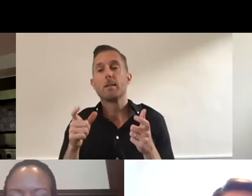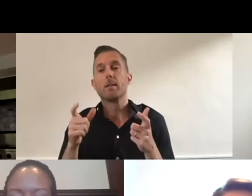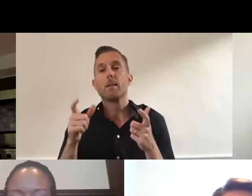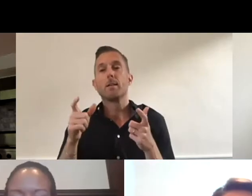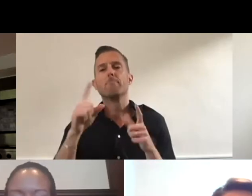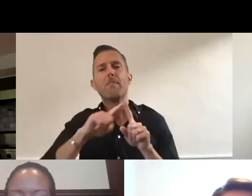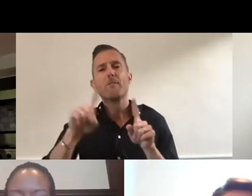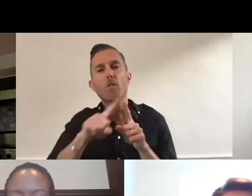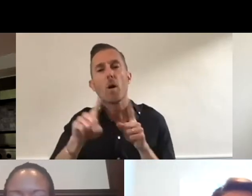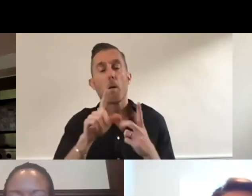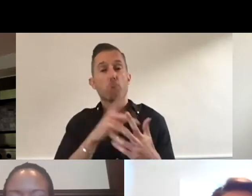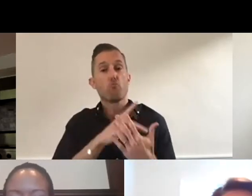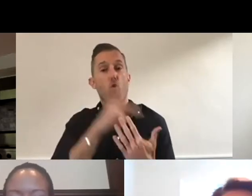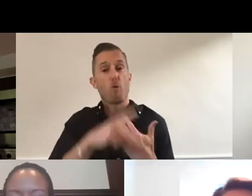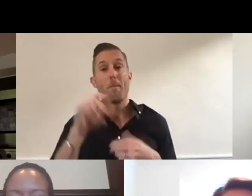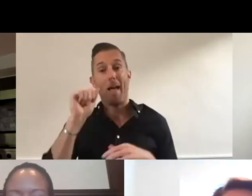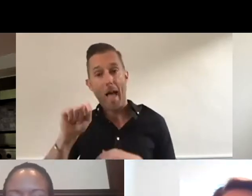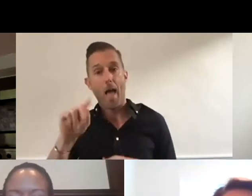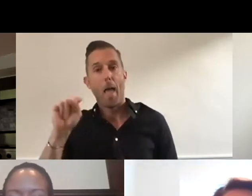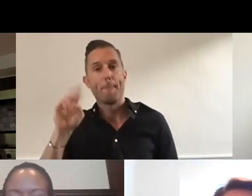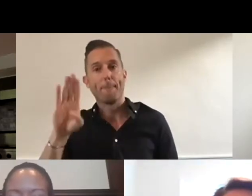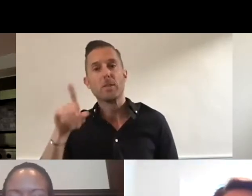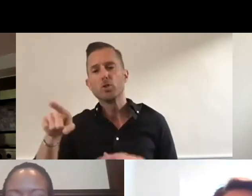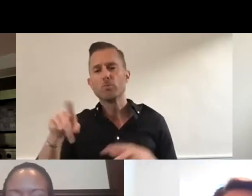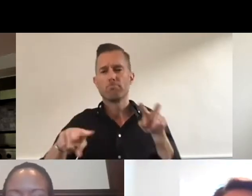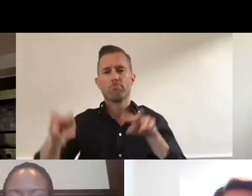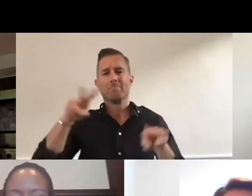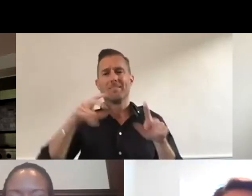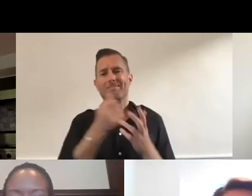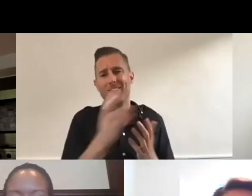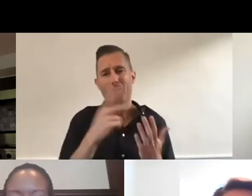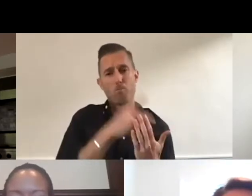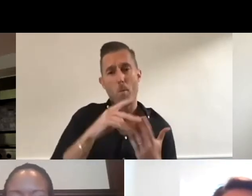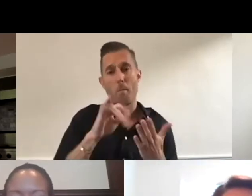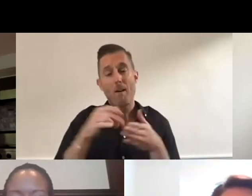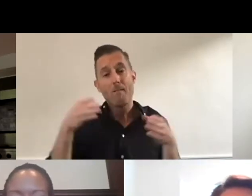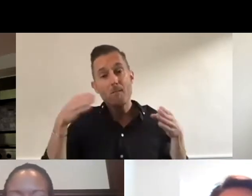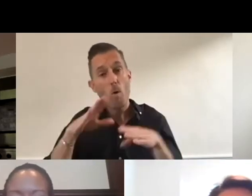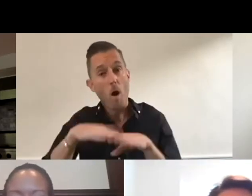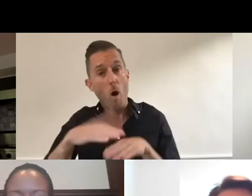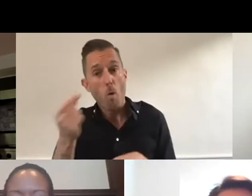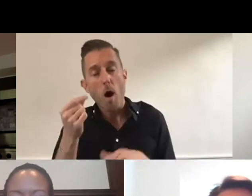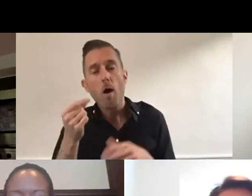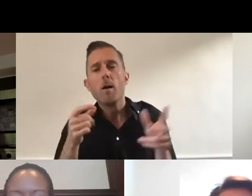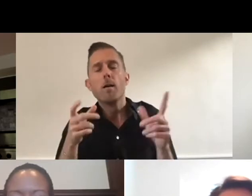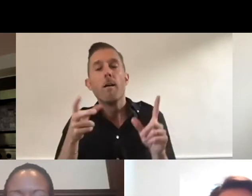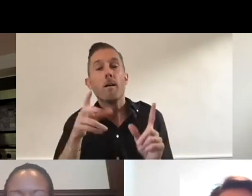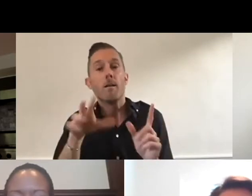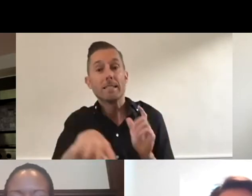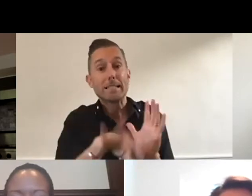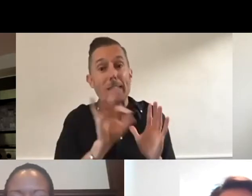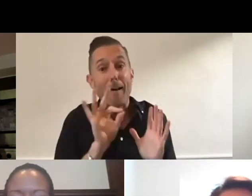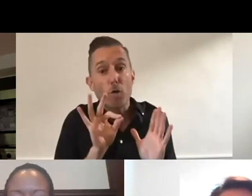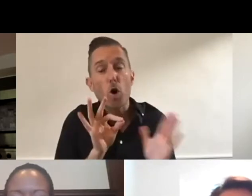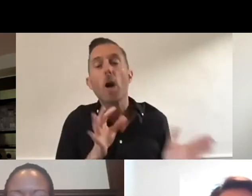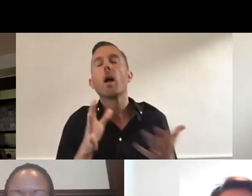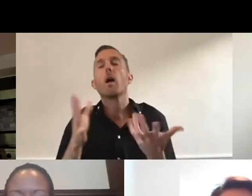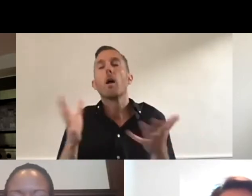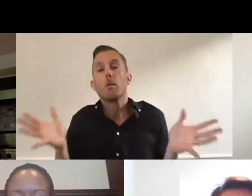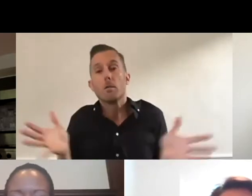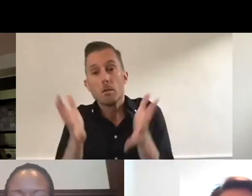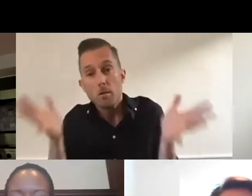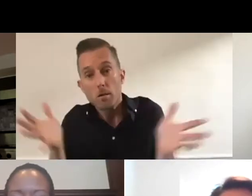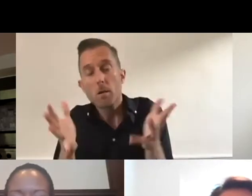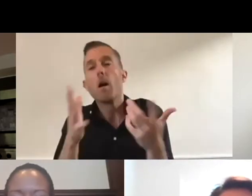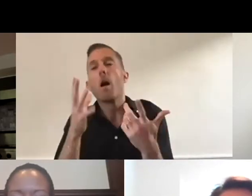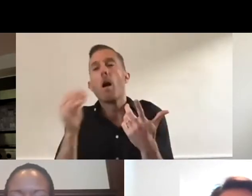at NBC. She oversees multiple programs that focus on discovering, cultivating, and showcasing talented